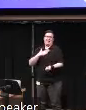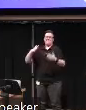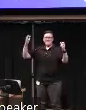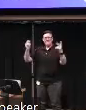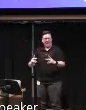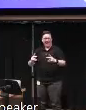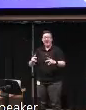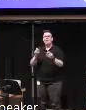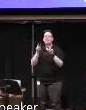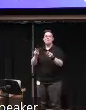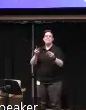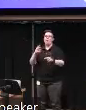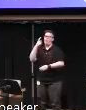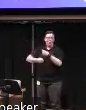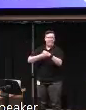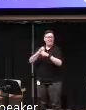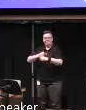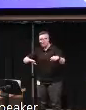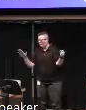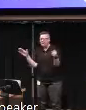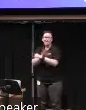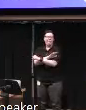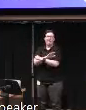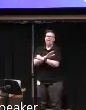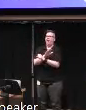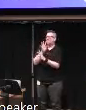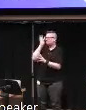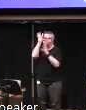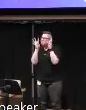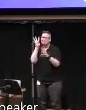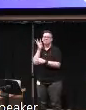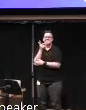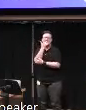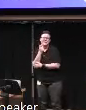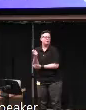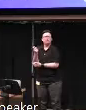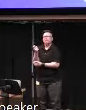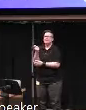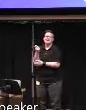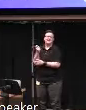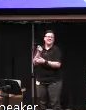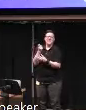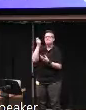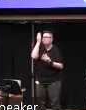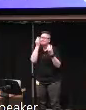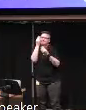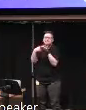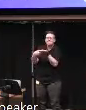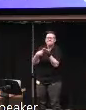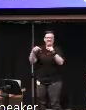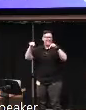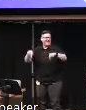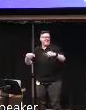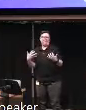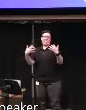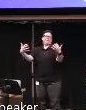and we're looking forward to a year full of innovative, interesting, creative, thoughtful discussion in this